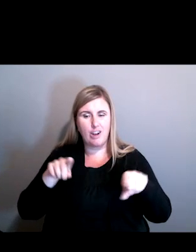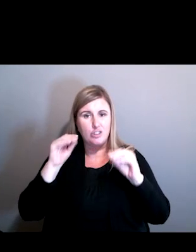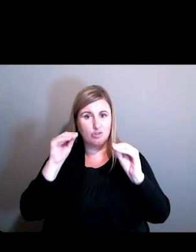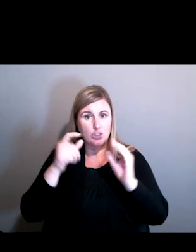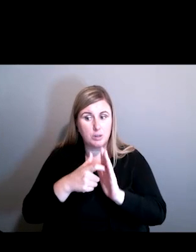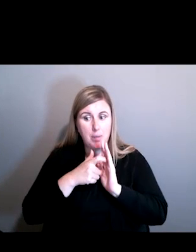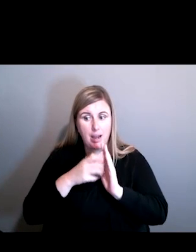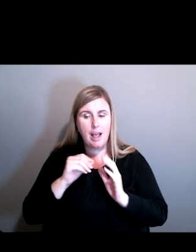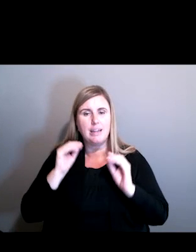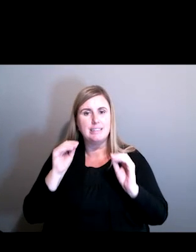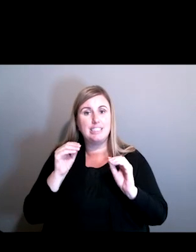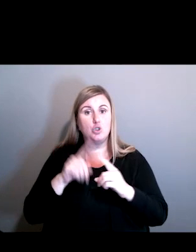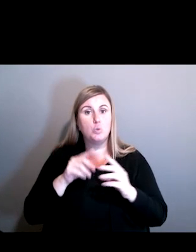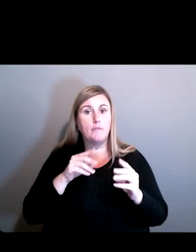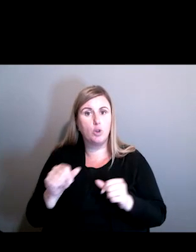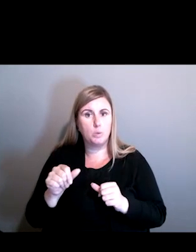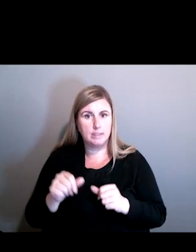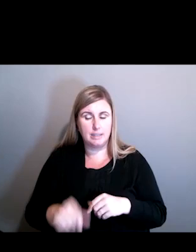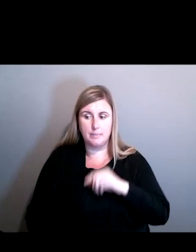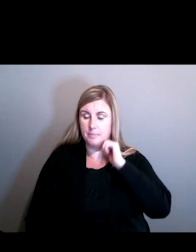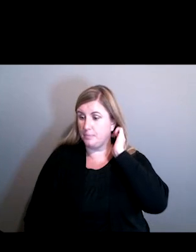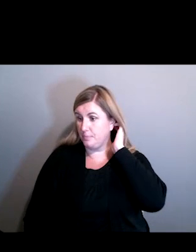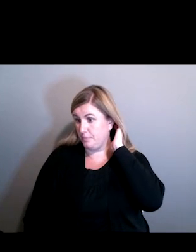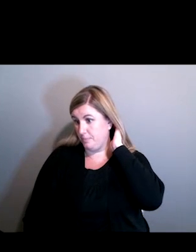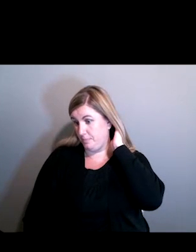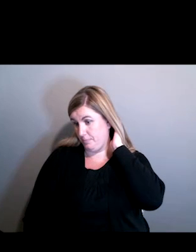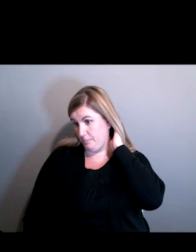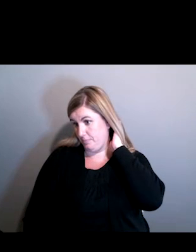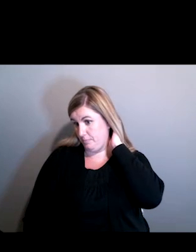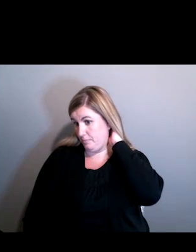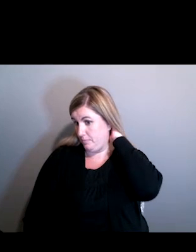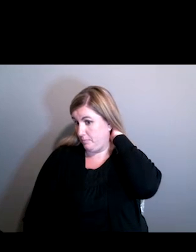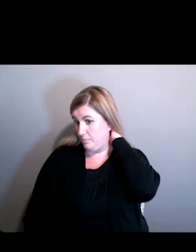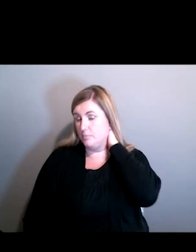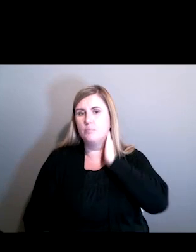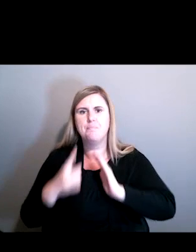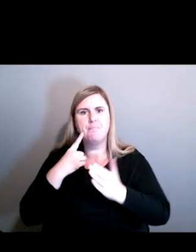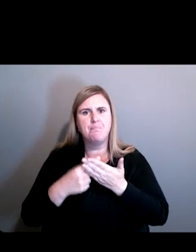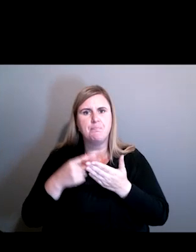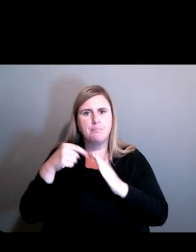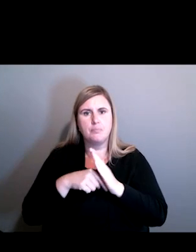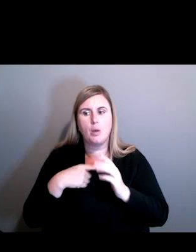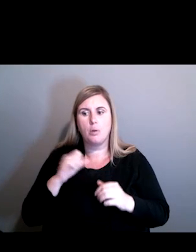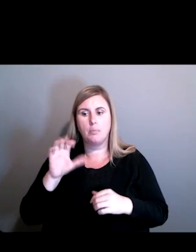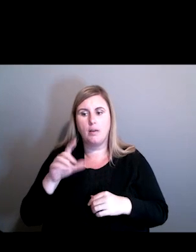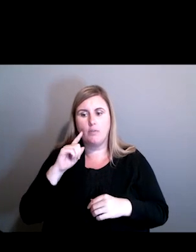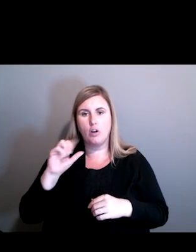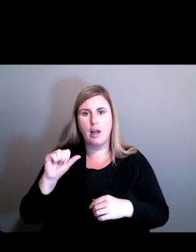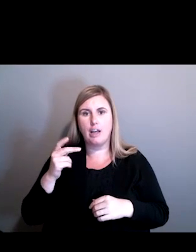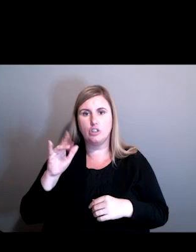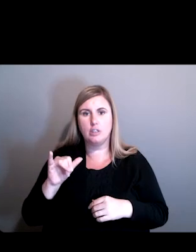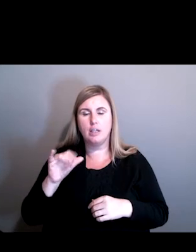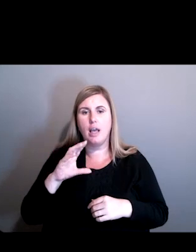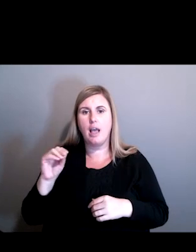instructional demands, and teach to fluency. So I'm going to be talking more about this, but also I want to put in a plug for Ashley Harnett